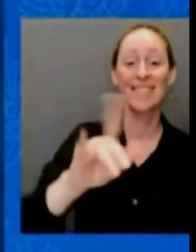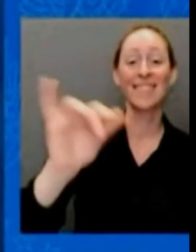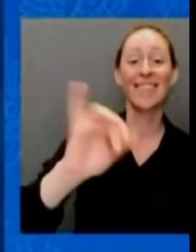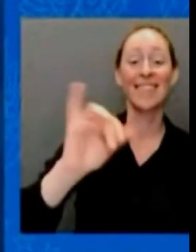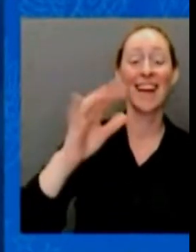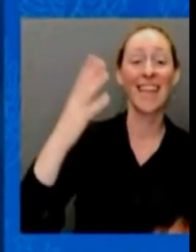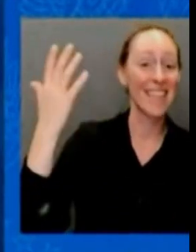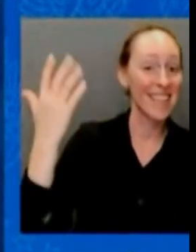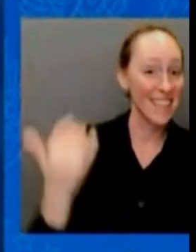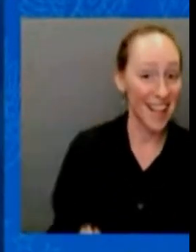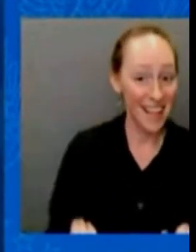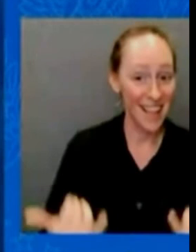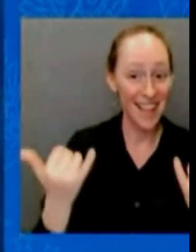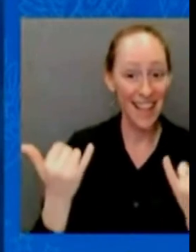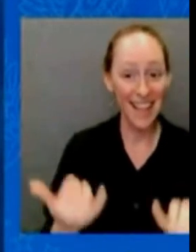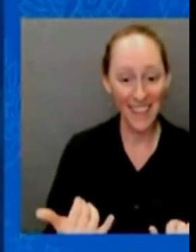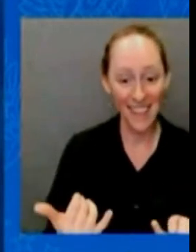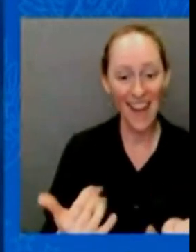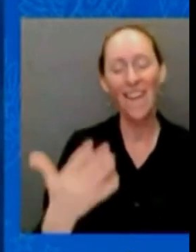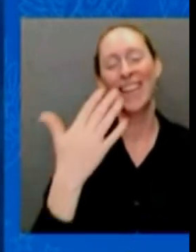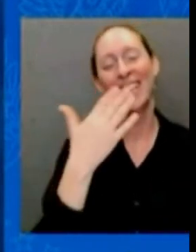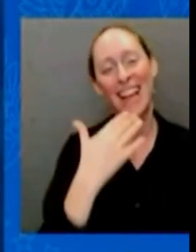thank you.